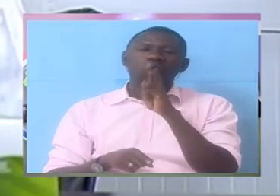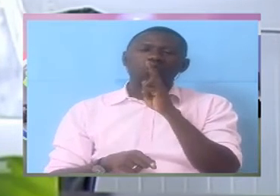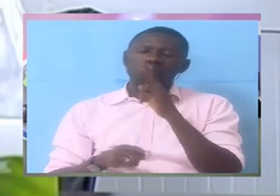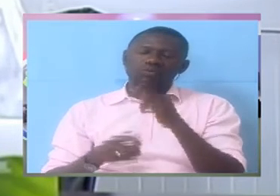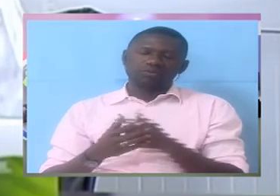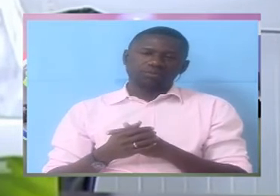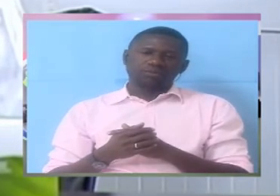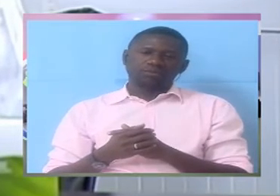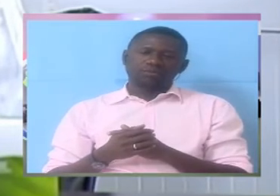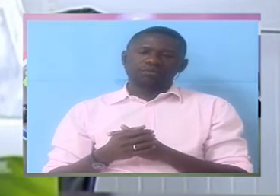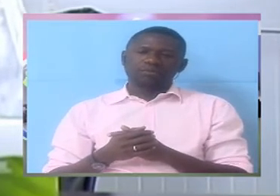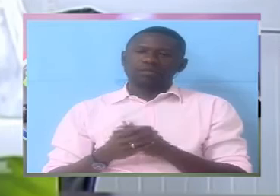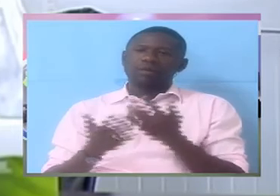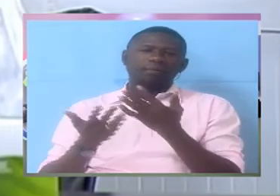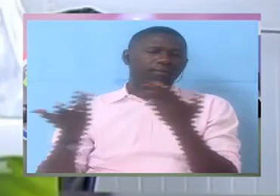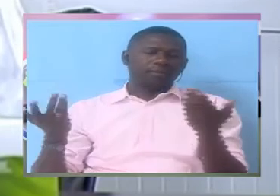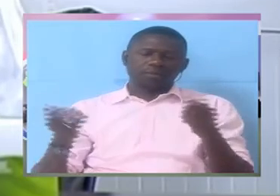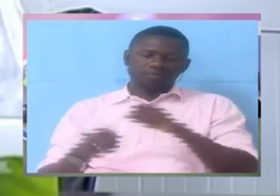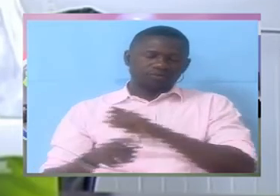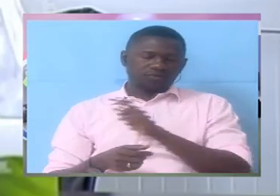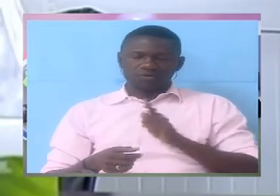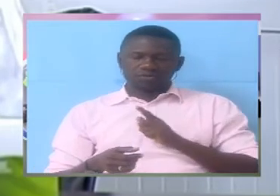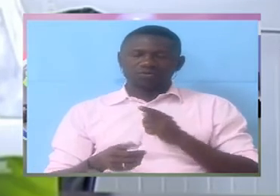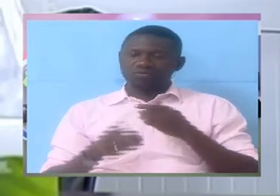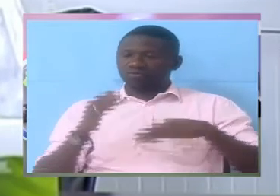Many of our senior officers.